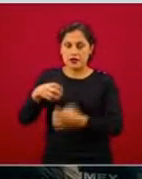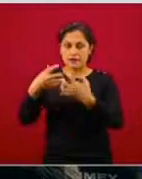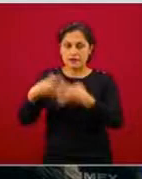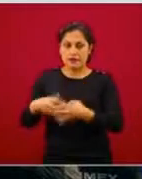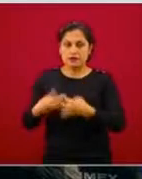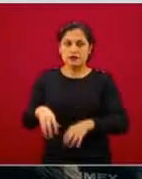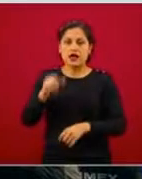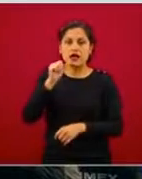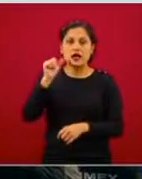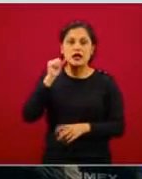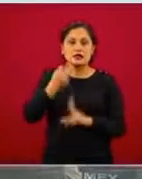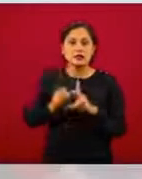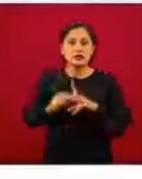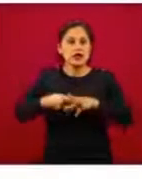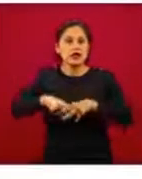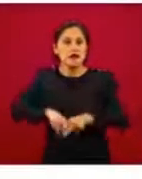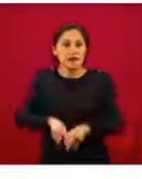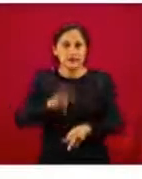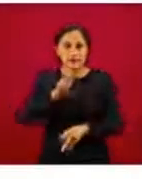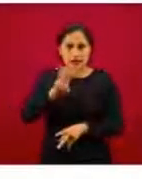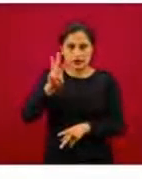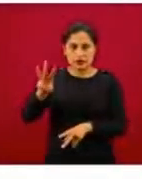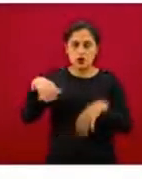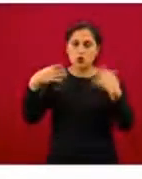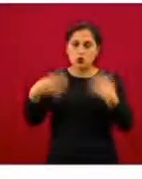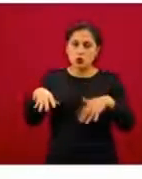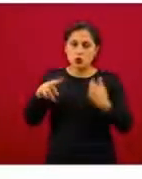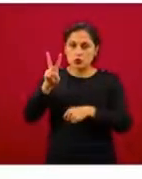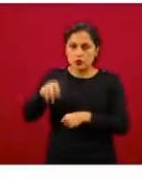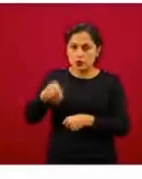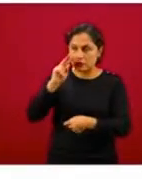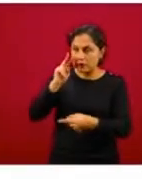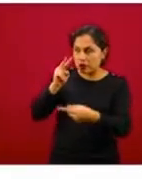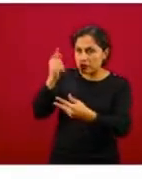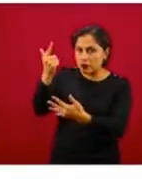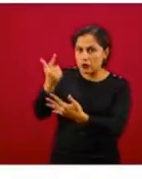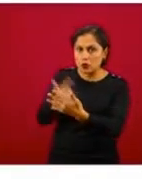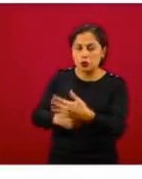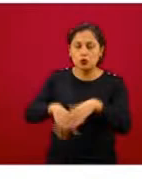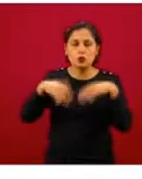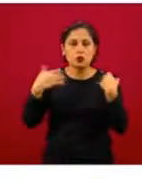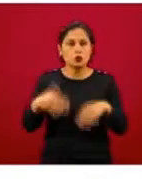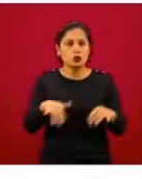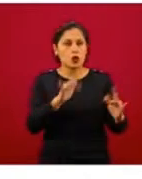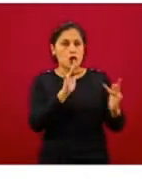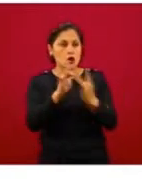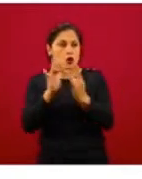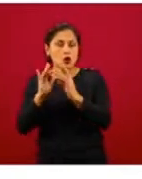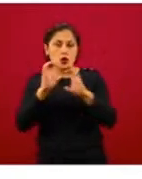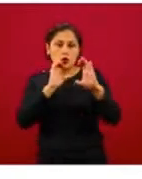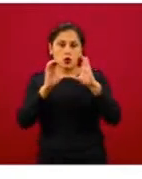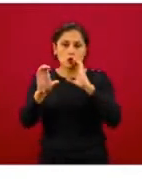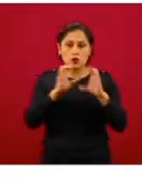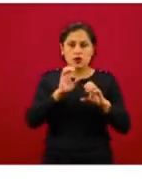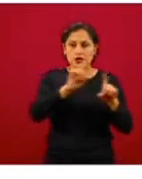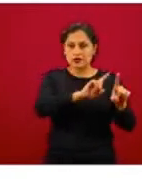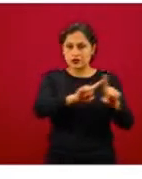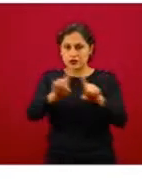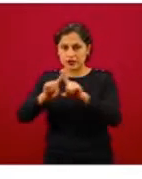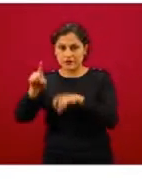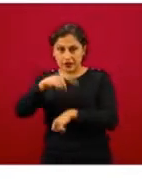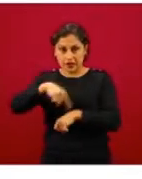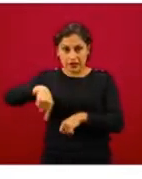part of essential activities. And something that's been really great is that all these sectors, through